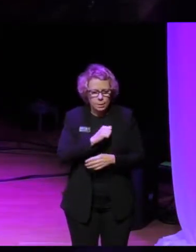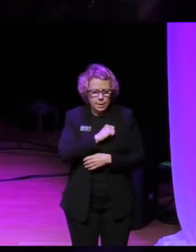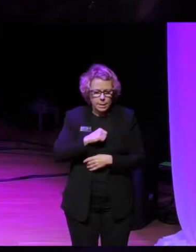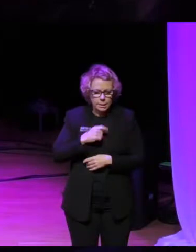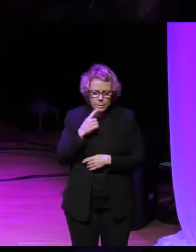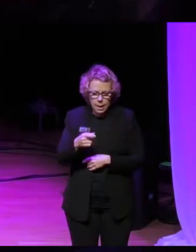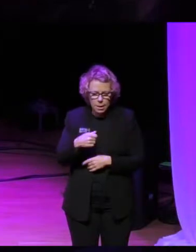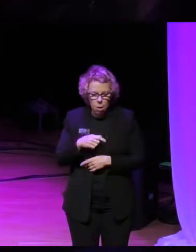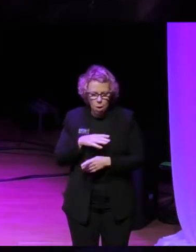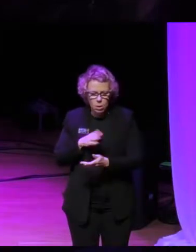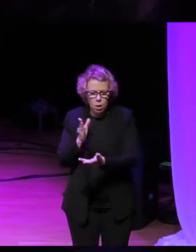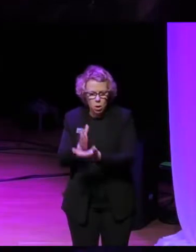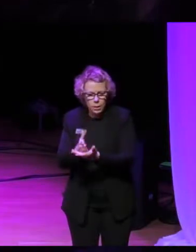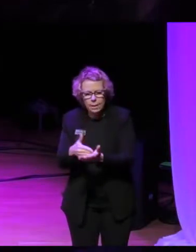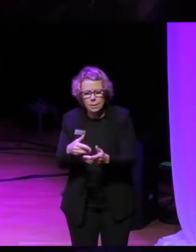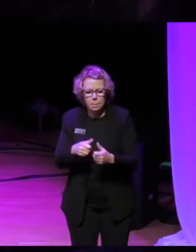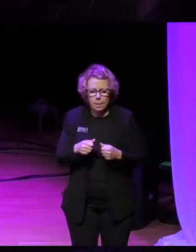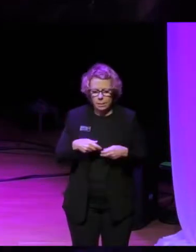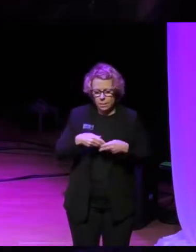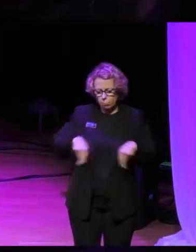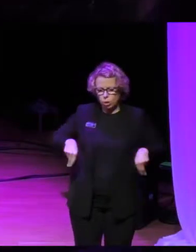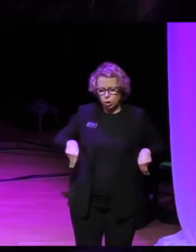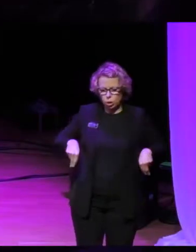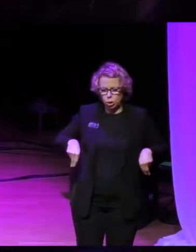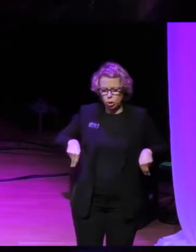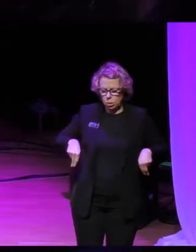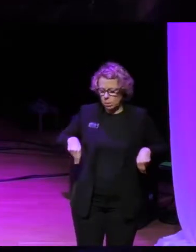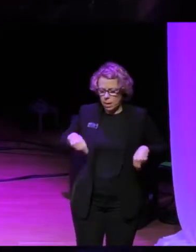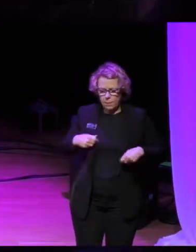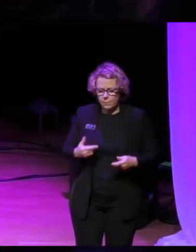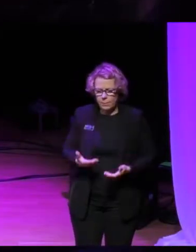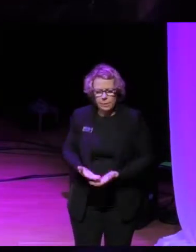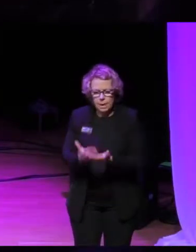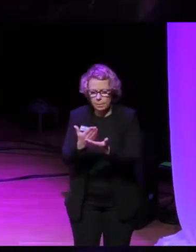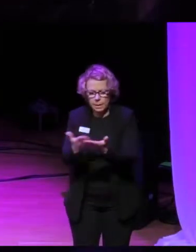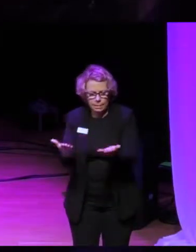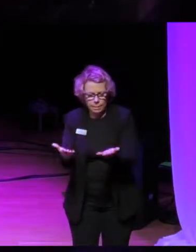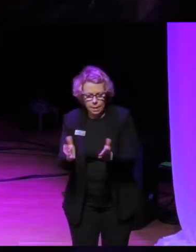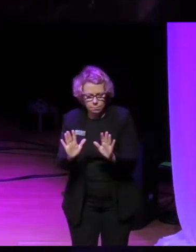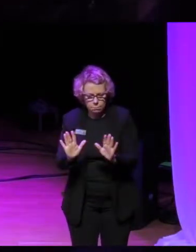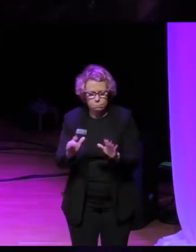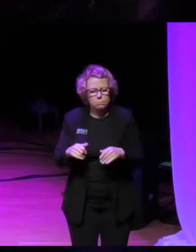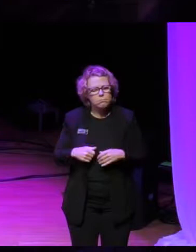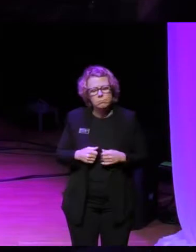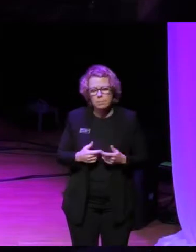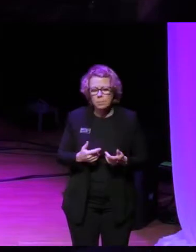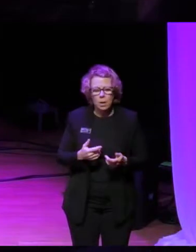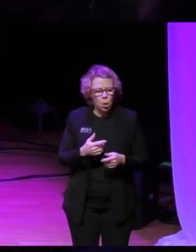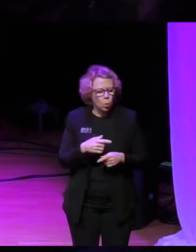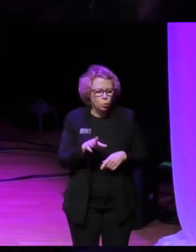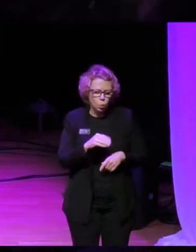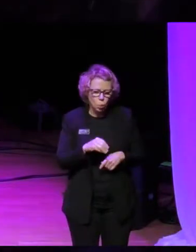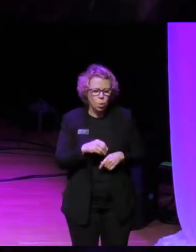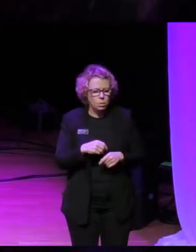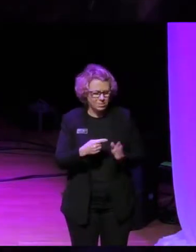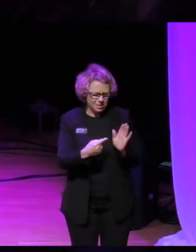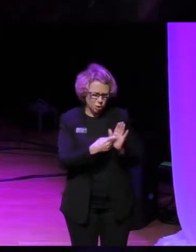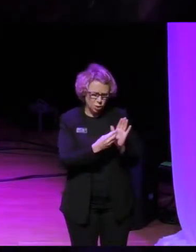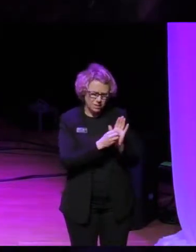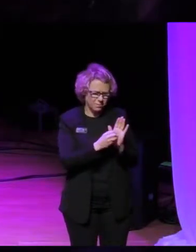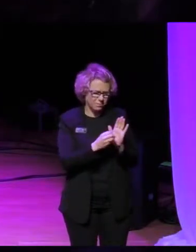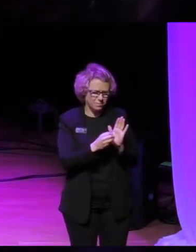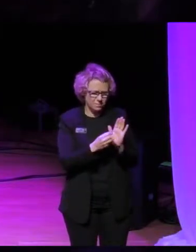rights, it could simply claim that this is a facilitation of something we disagree with, and that can't be the law. So